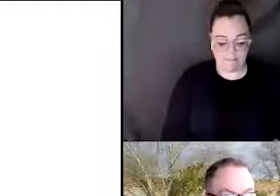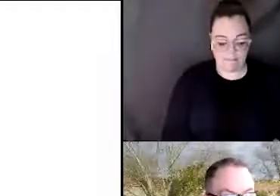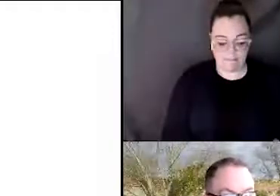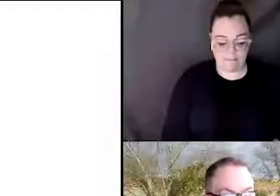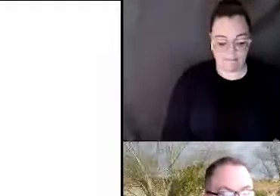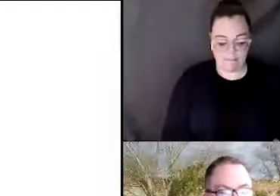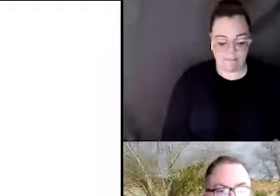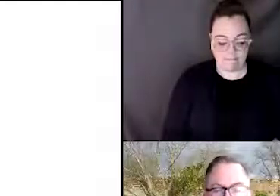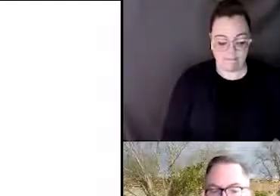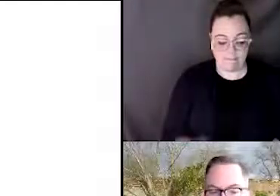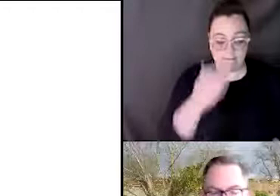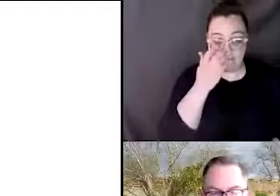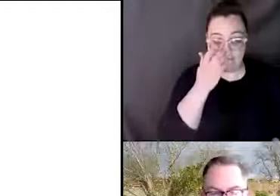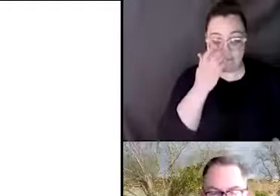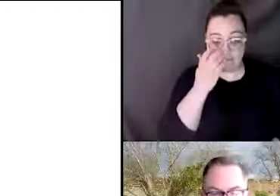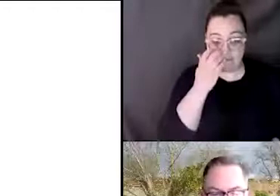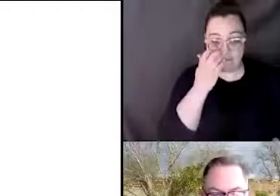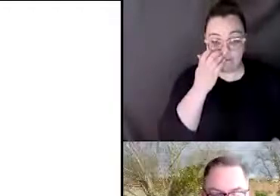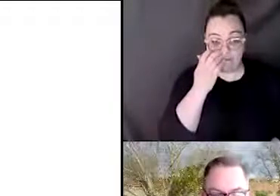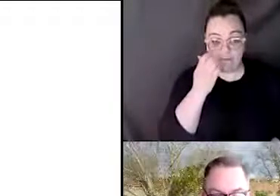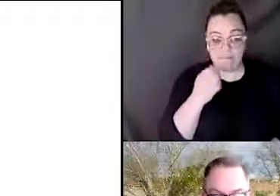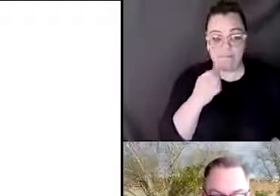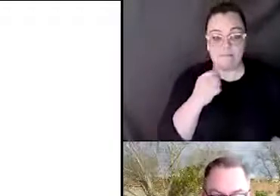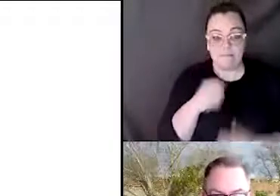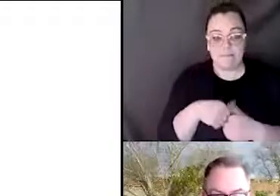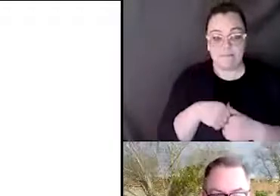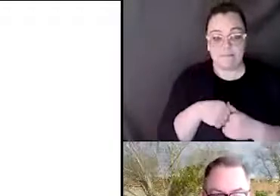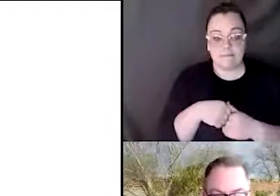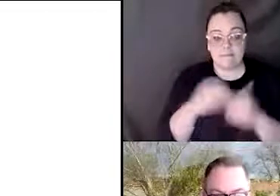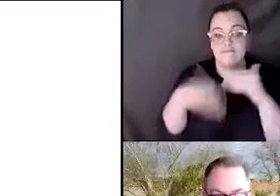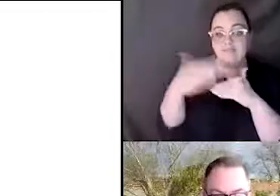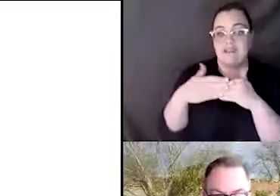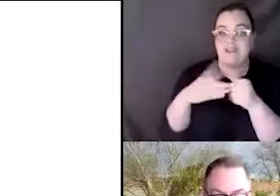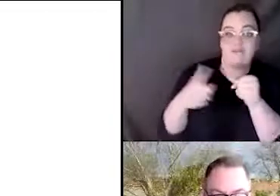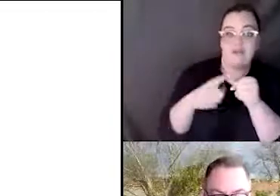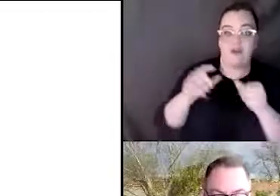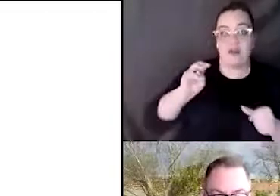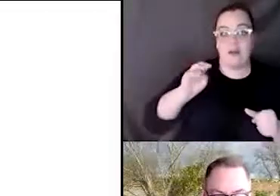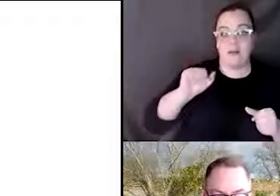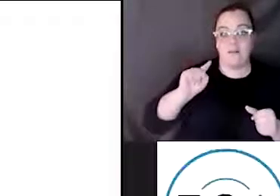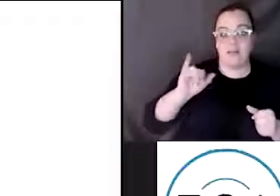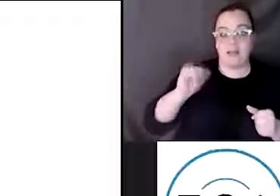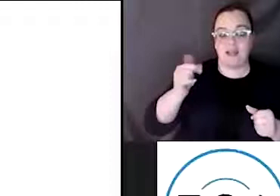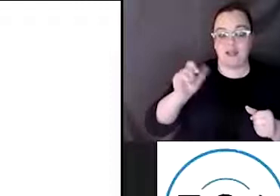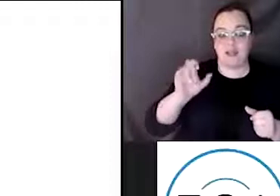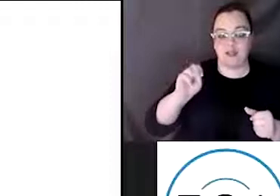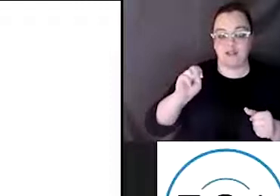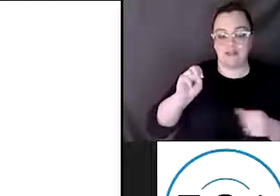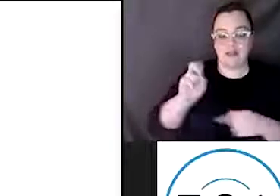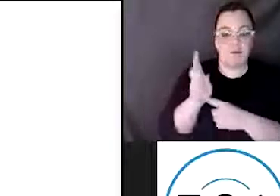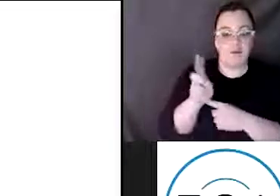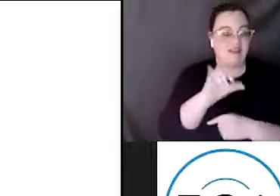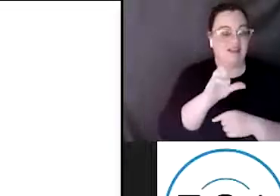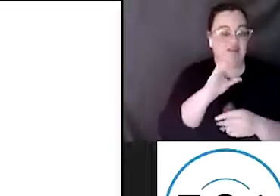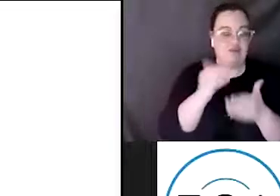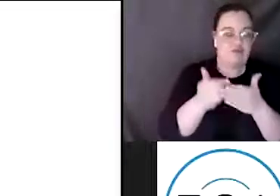Next up, we're going to have our first mitigation moment. This is a new feature and